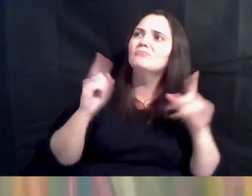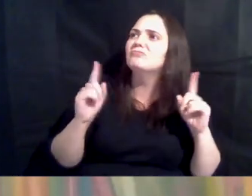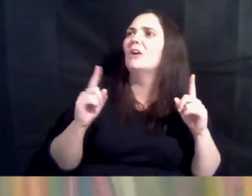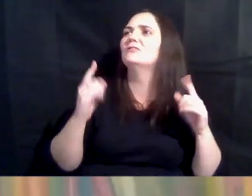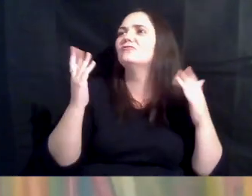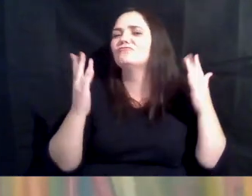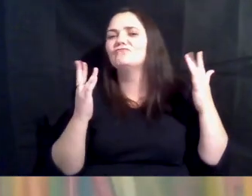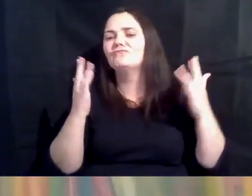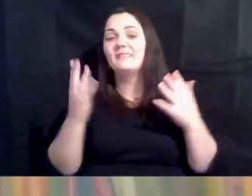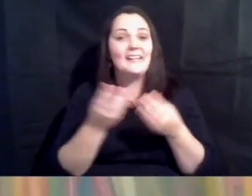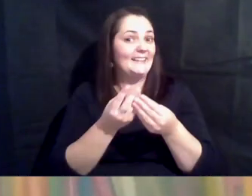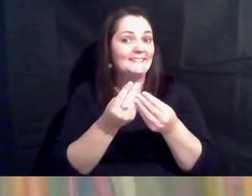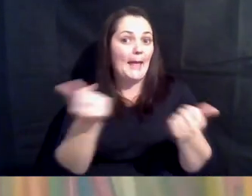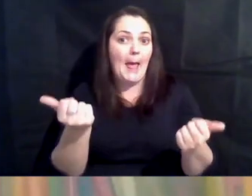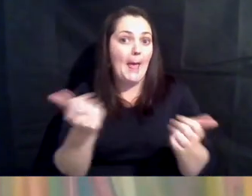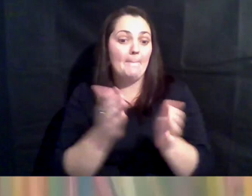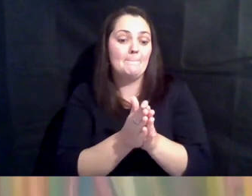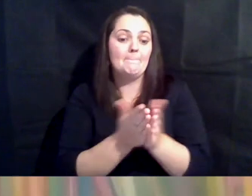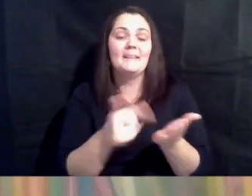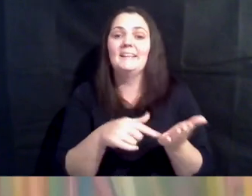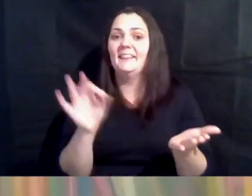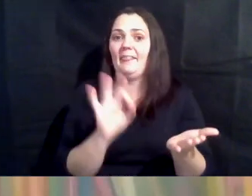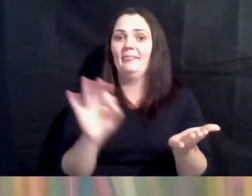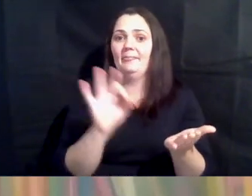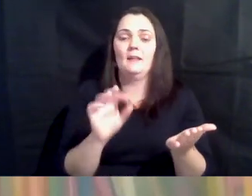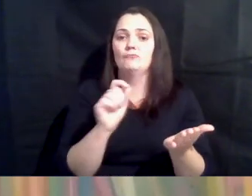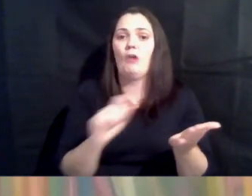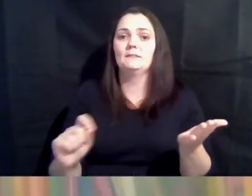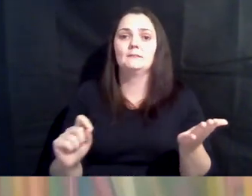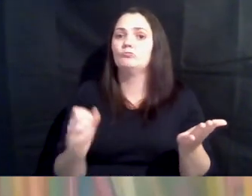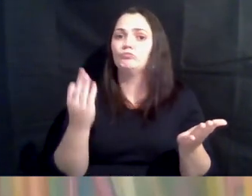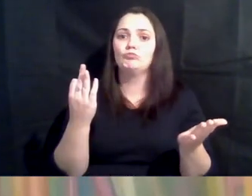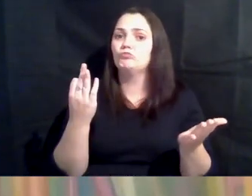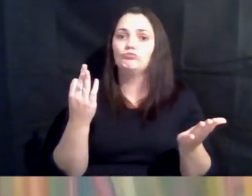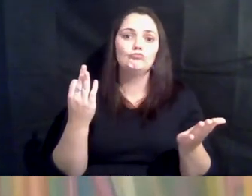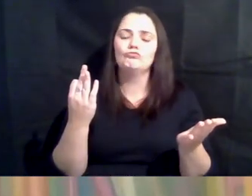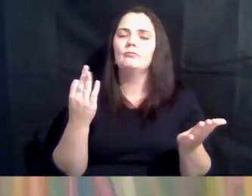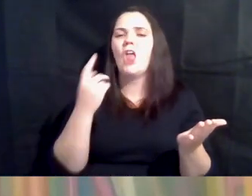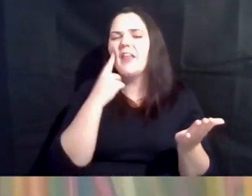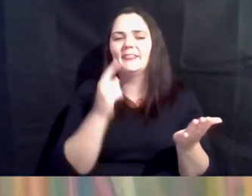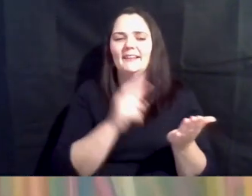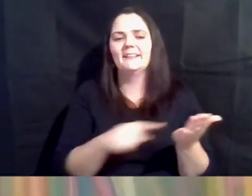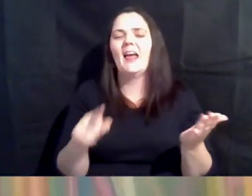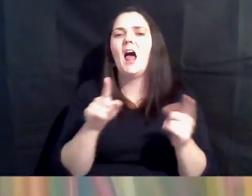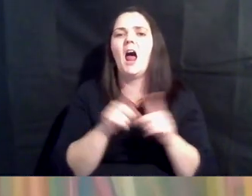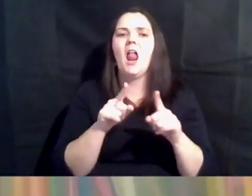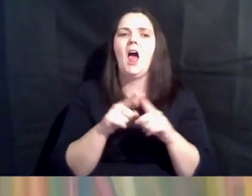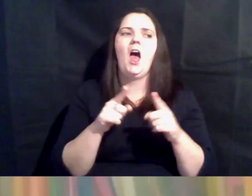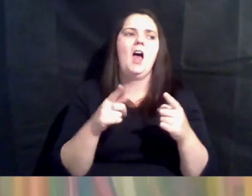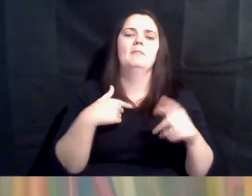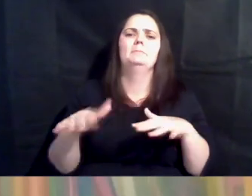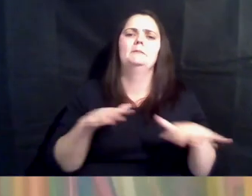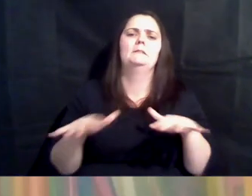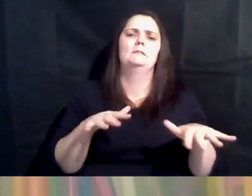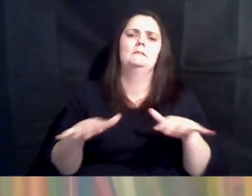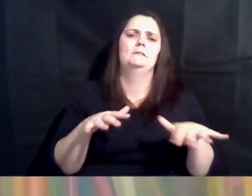at all. I've just done this kind of automatic drawing stuff. And I think that happens a lot on the days where I've had a really busy day and I don't want the pressure of even